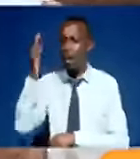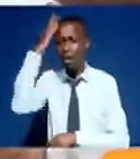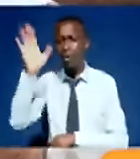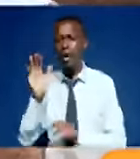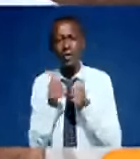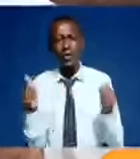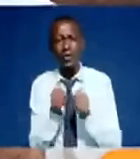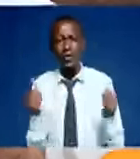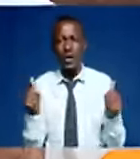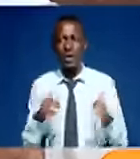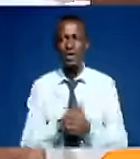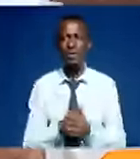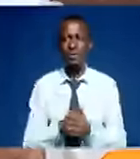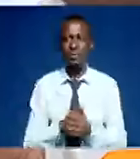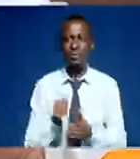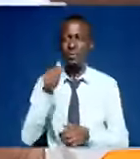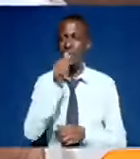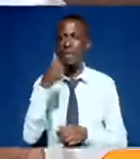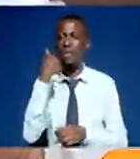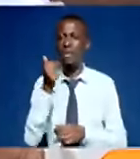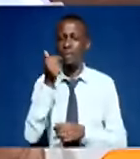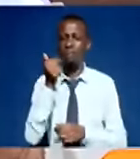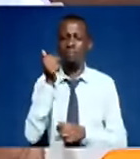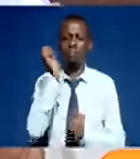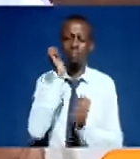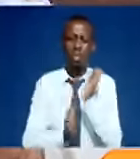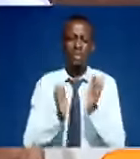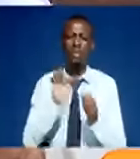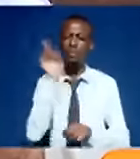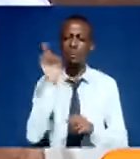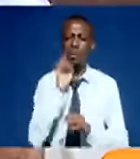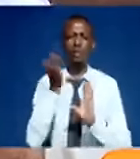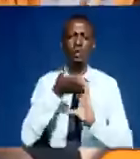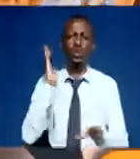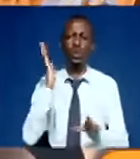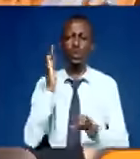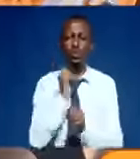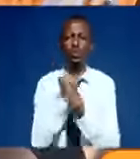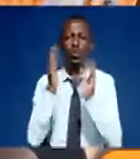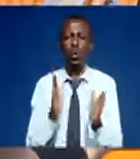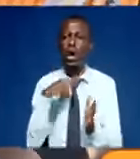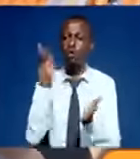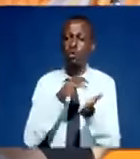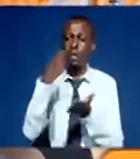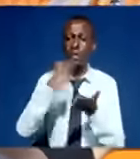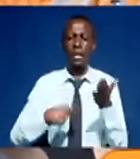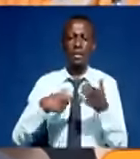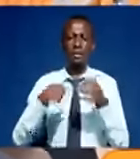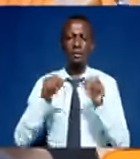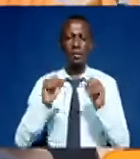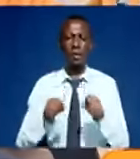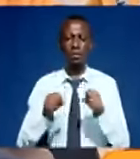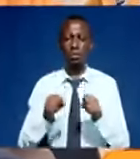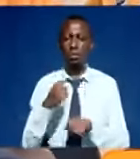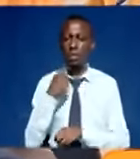groups called for the removal of stiff penalties for employers failing to remit housing levy deductions. The Nairobi social movements and civil